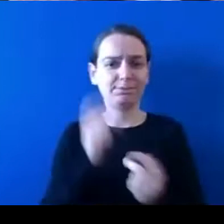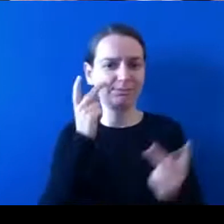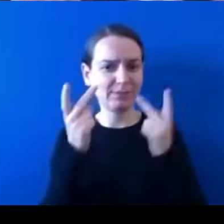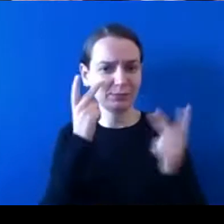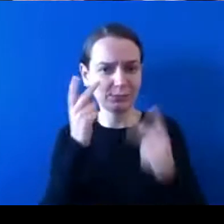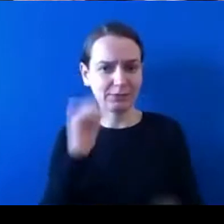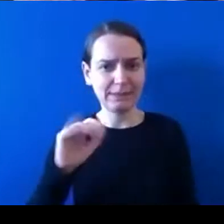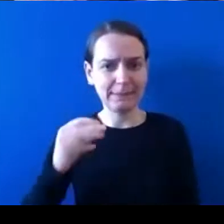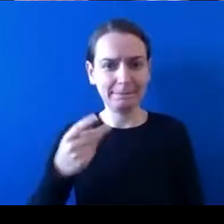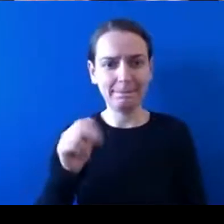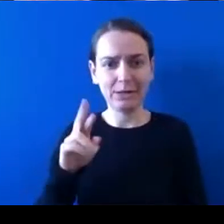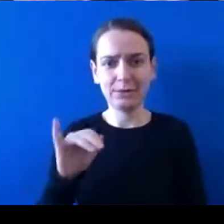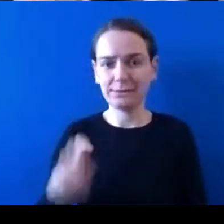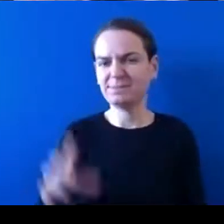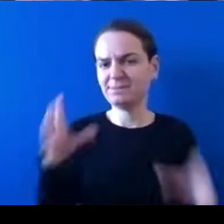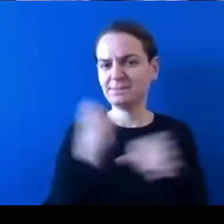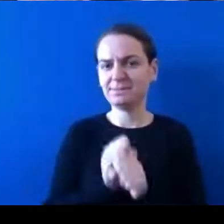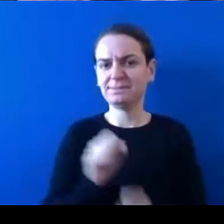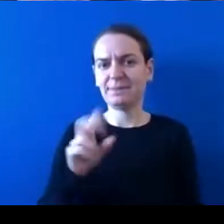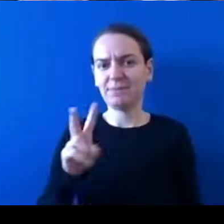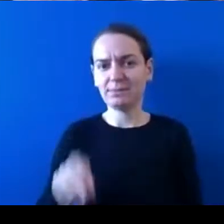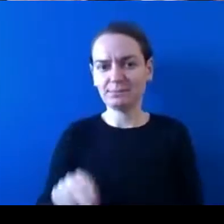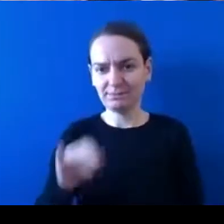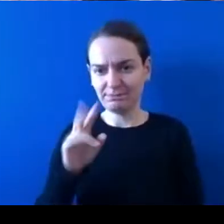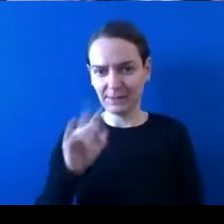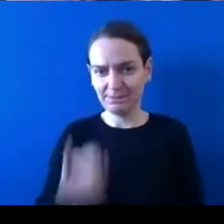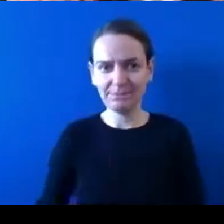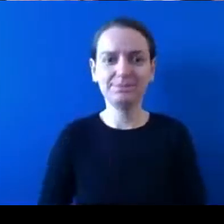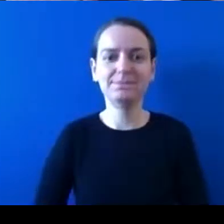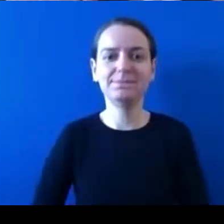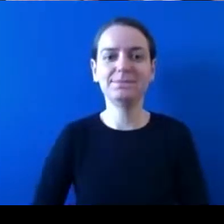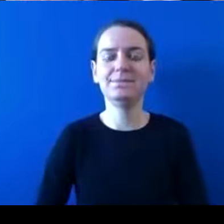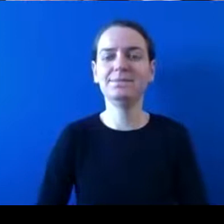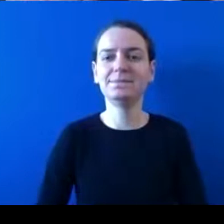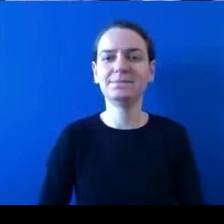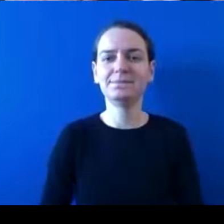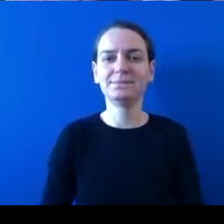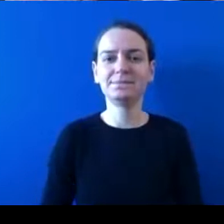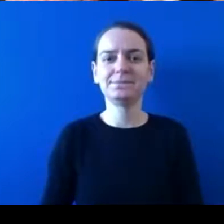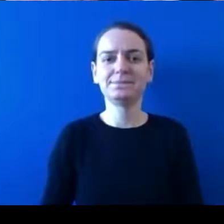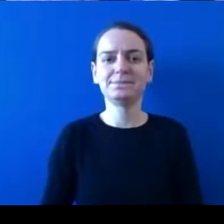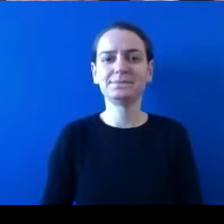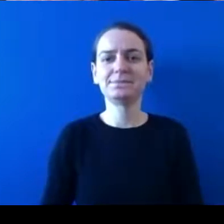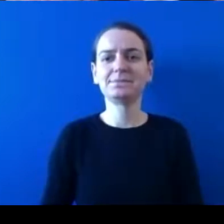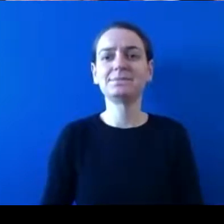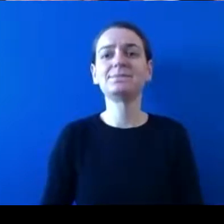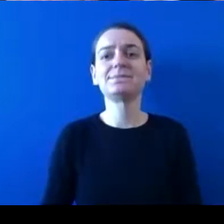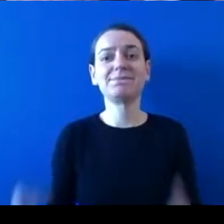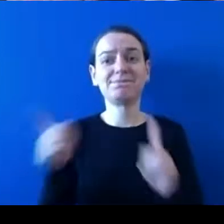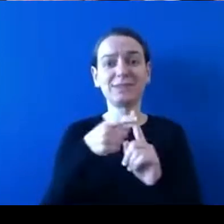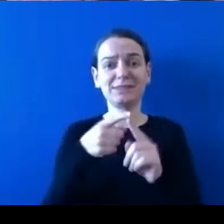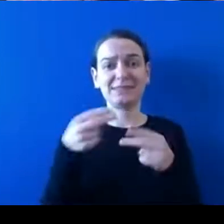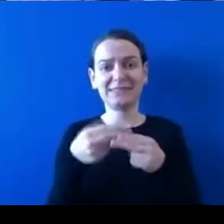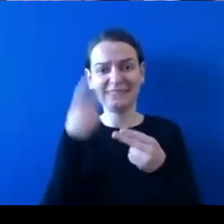To begin, the first slide, the title picture is a college student getting